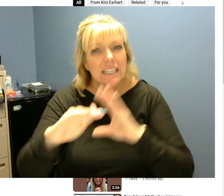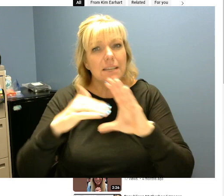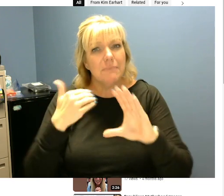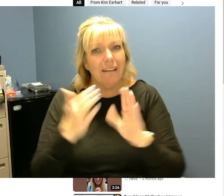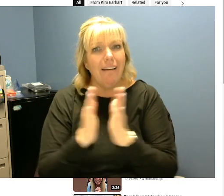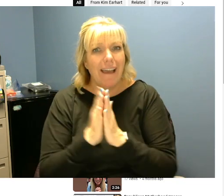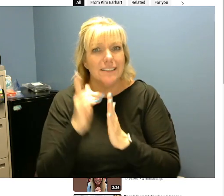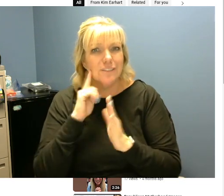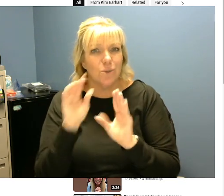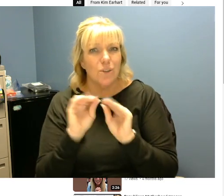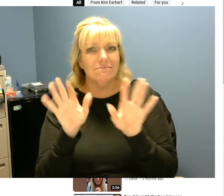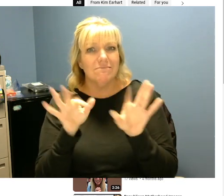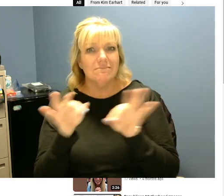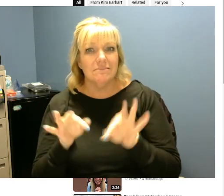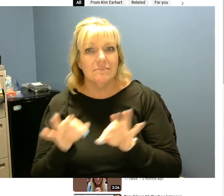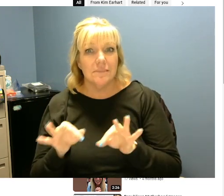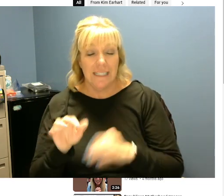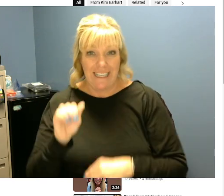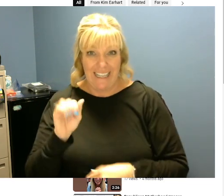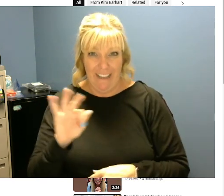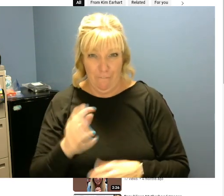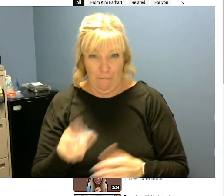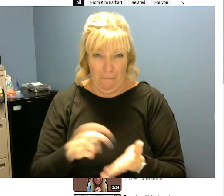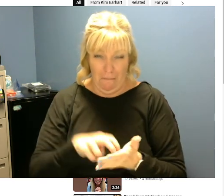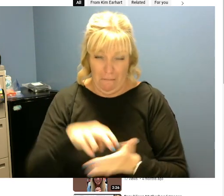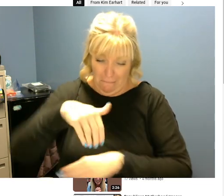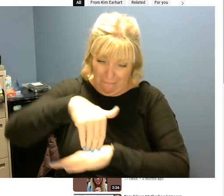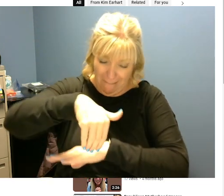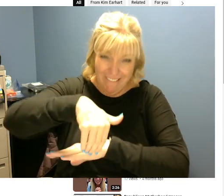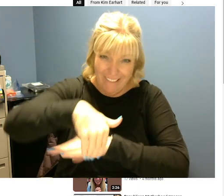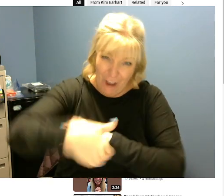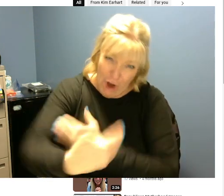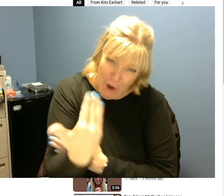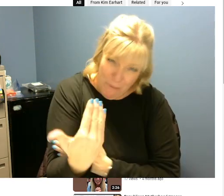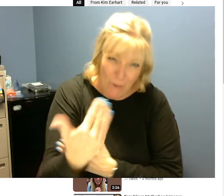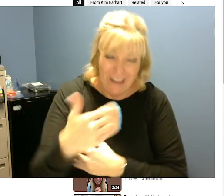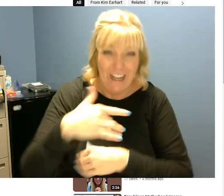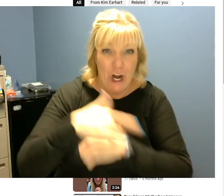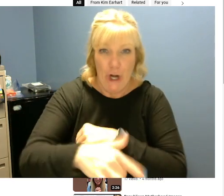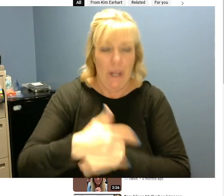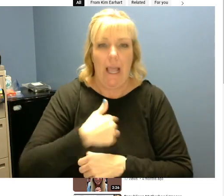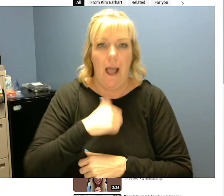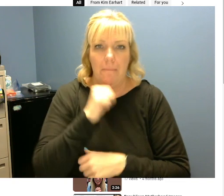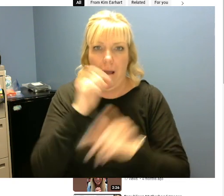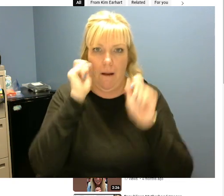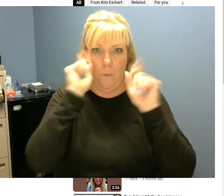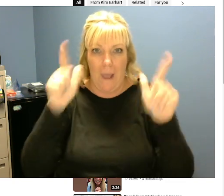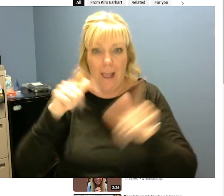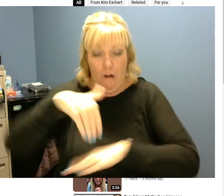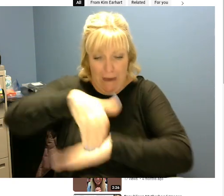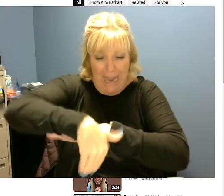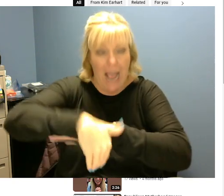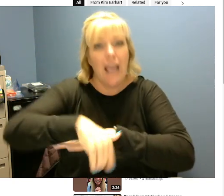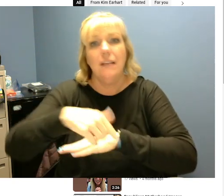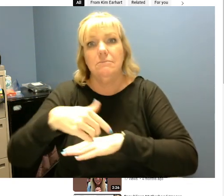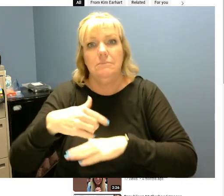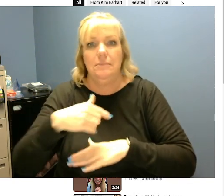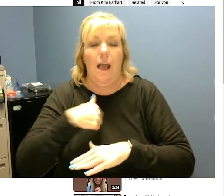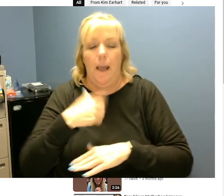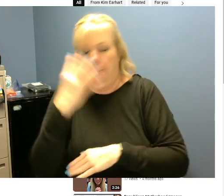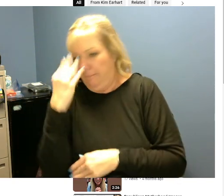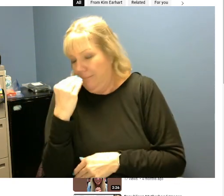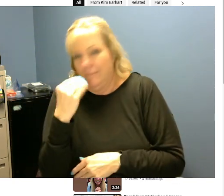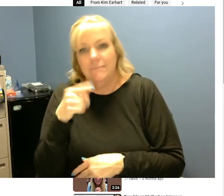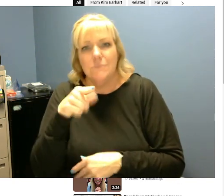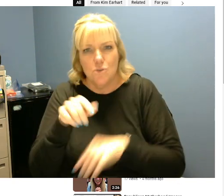If it's too early in the morning or too late in the evening to get a response from me, you can always put something in the